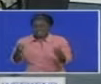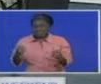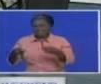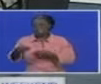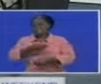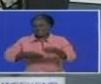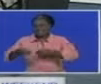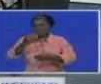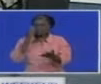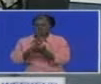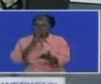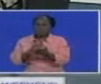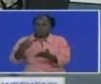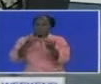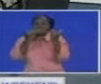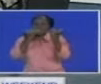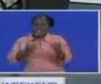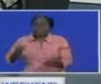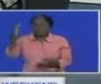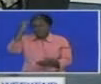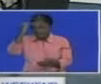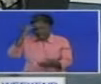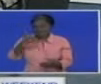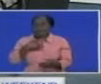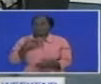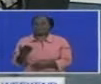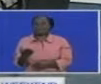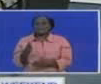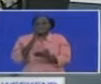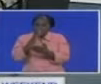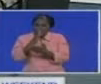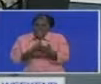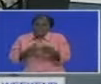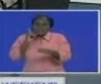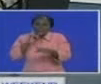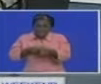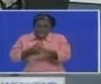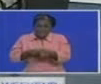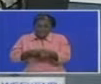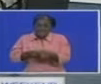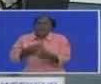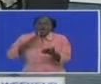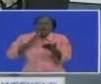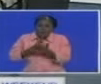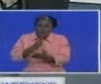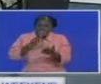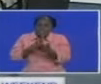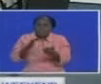discussions which we need to learn to have at some point, and very honestly and